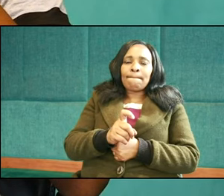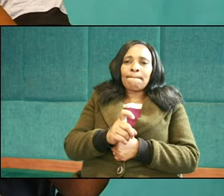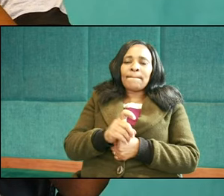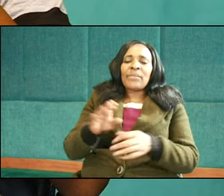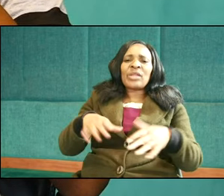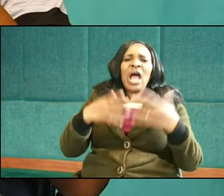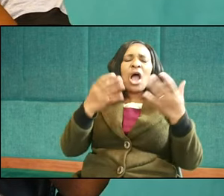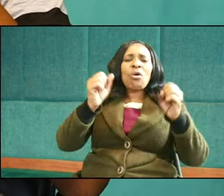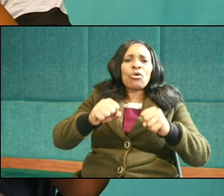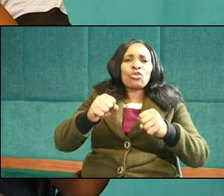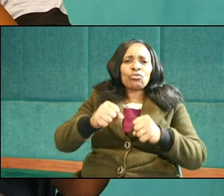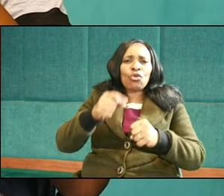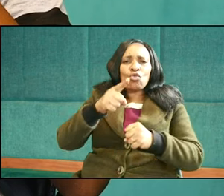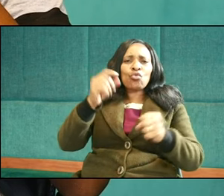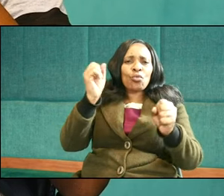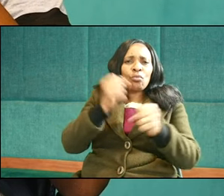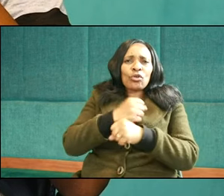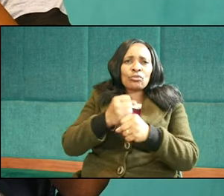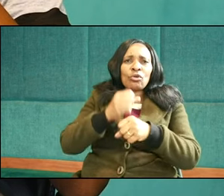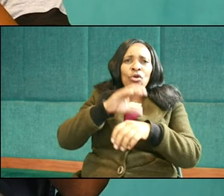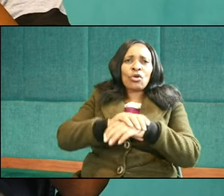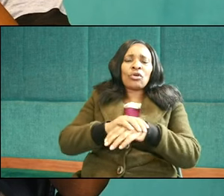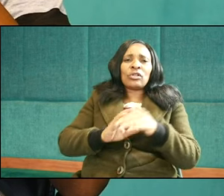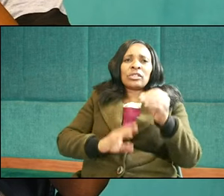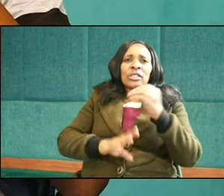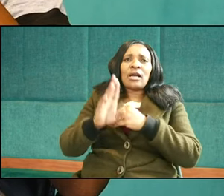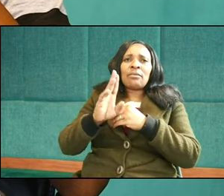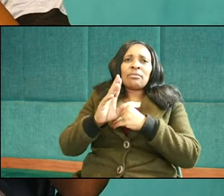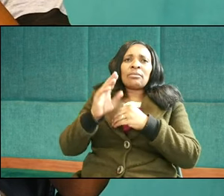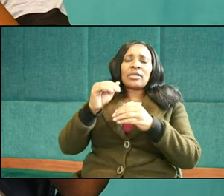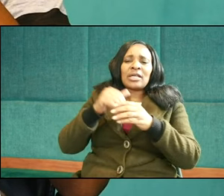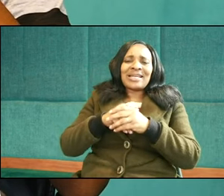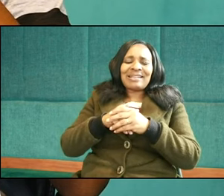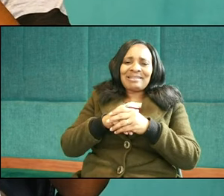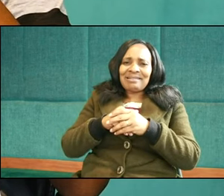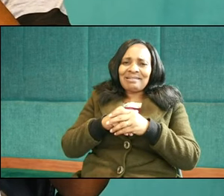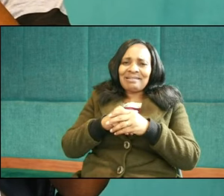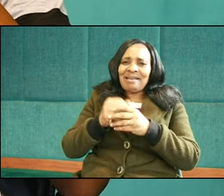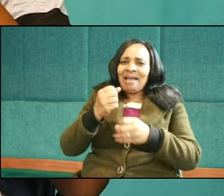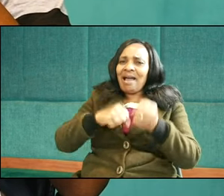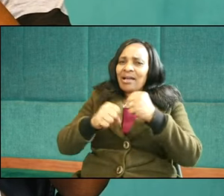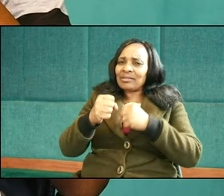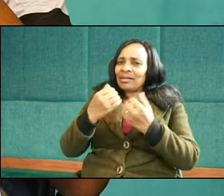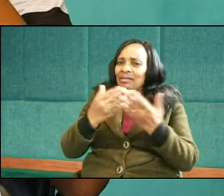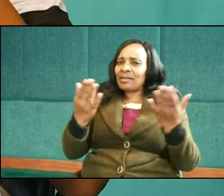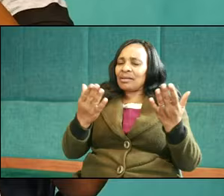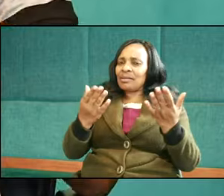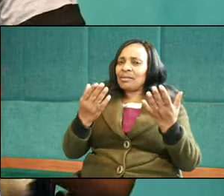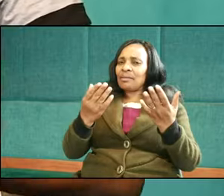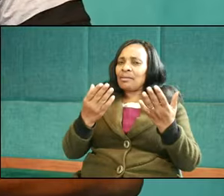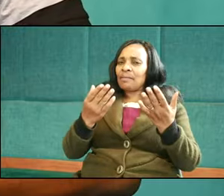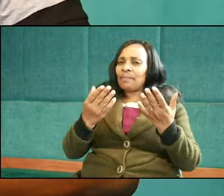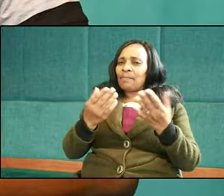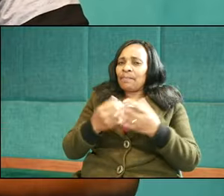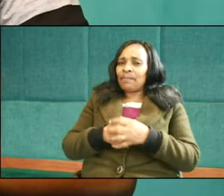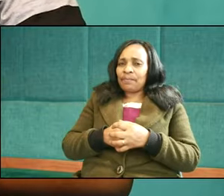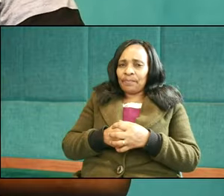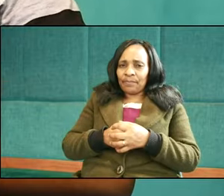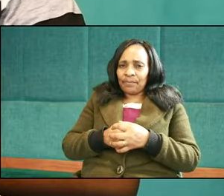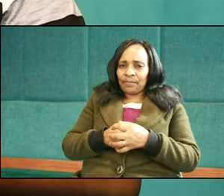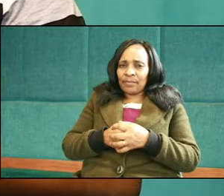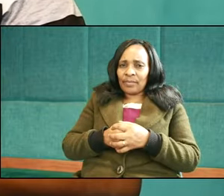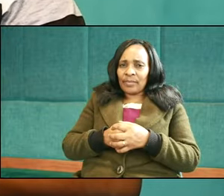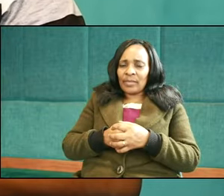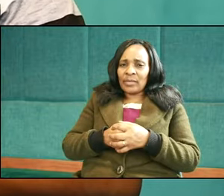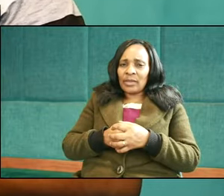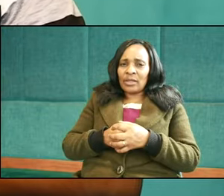how can you not get caught up in earthly things that many teens get caught up in? Does